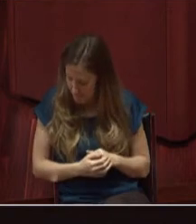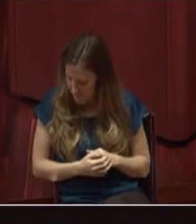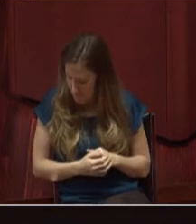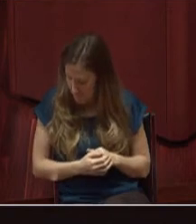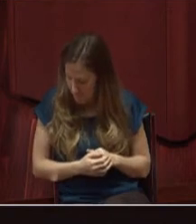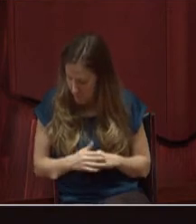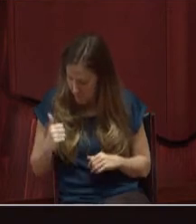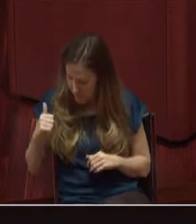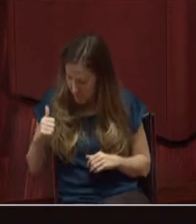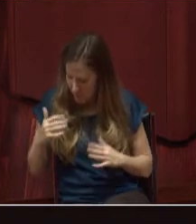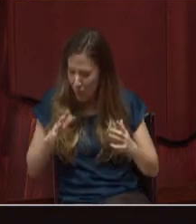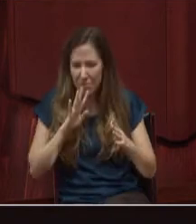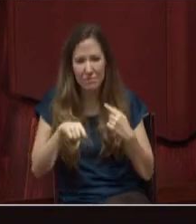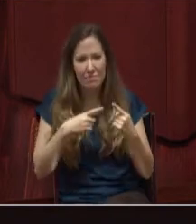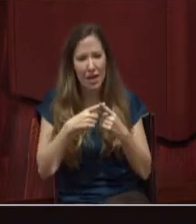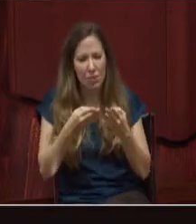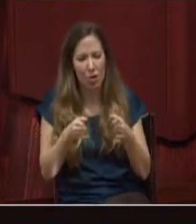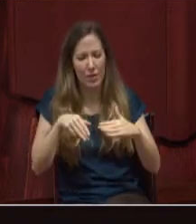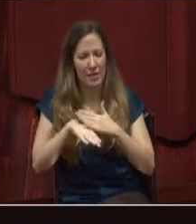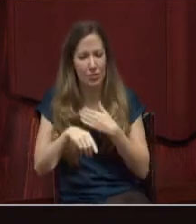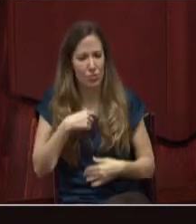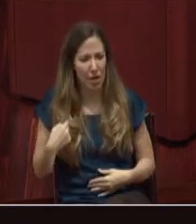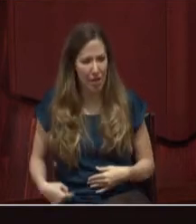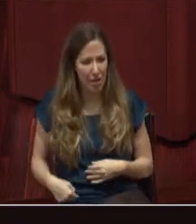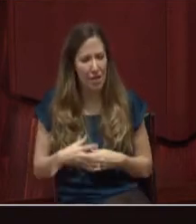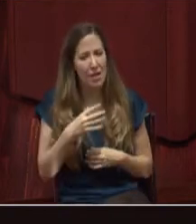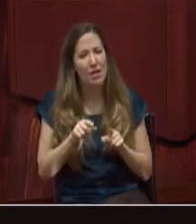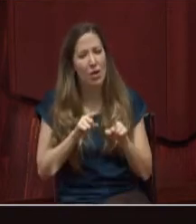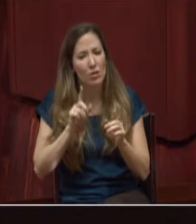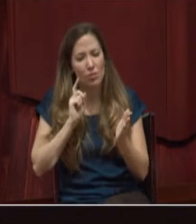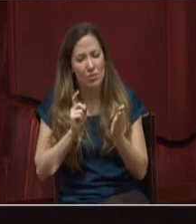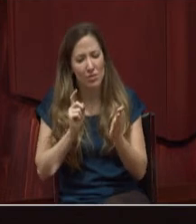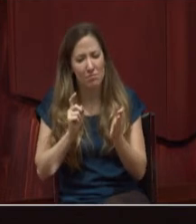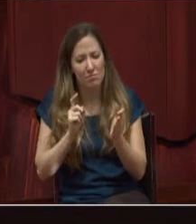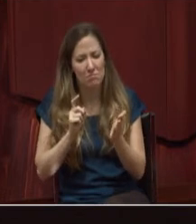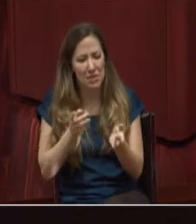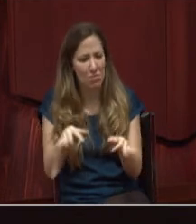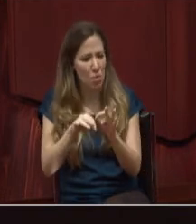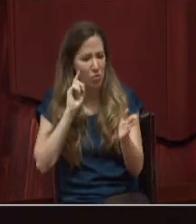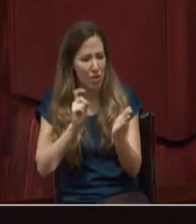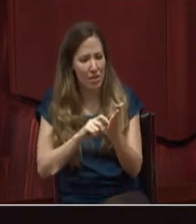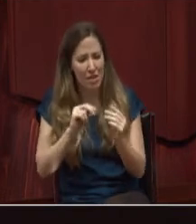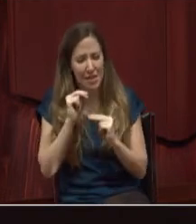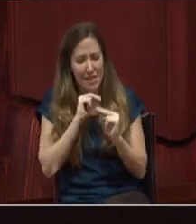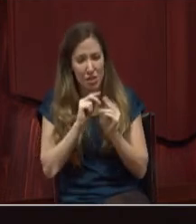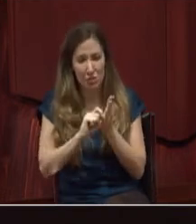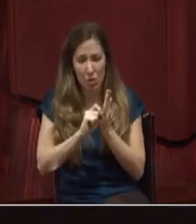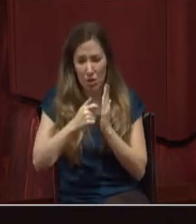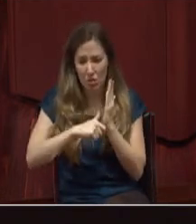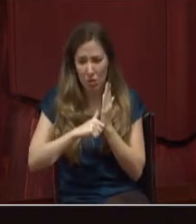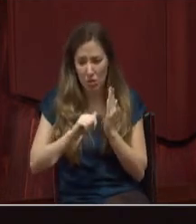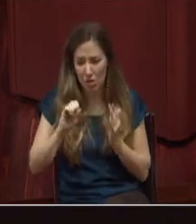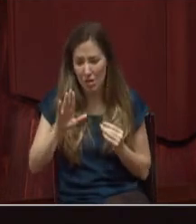to China, it's also important to recognize that Mr. Nixon wrote an article in October for